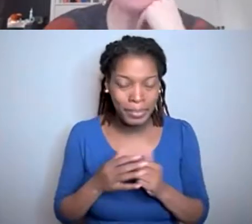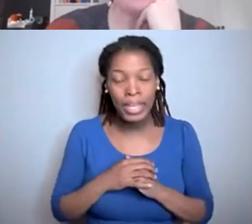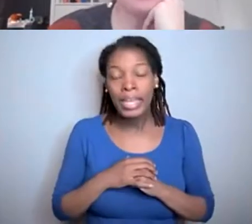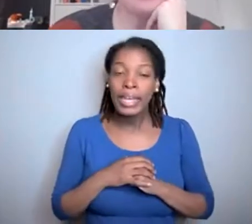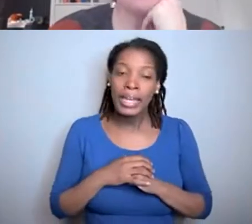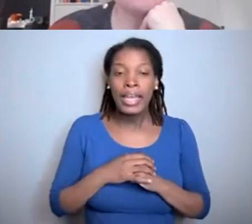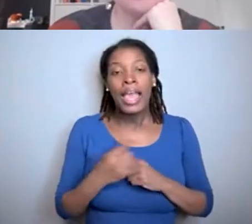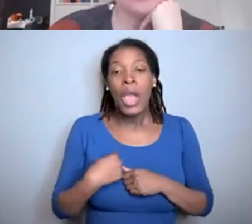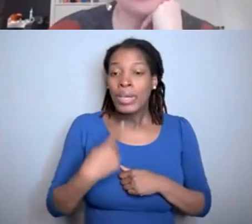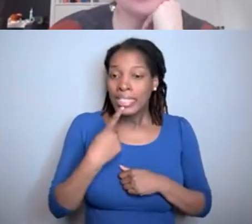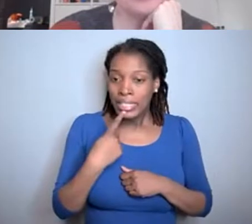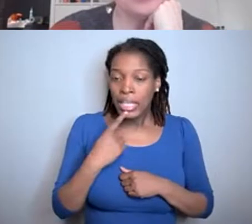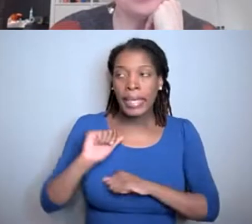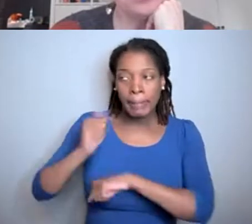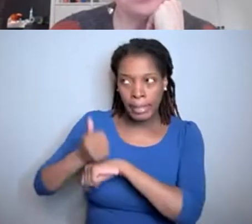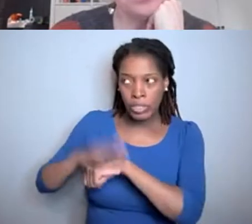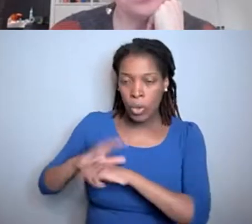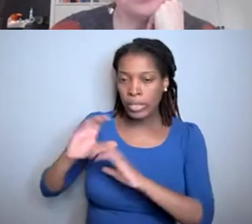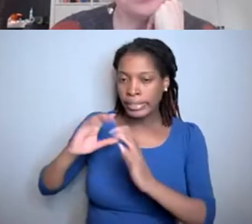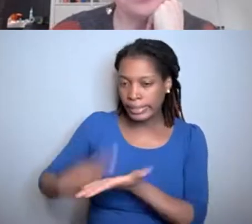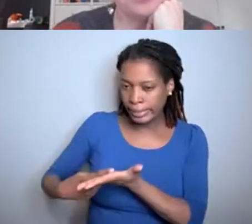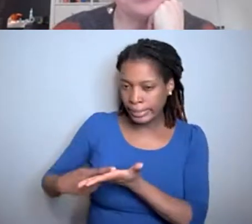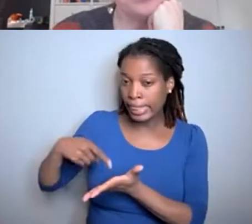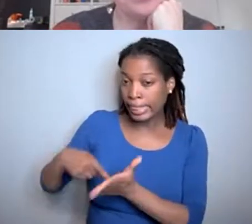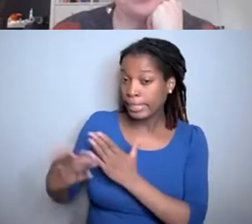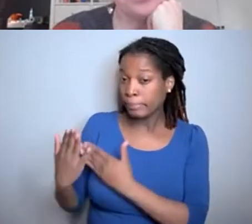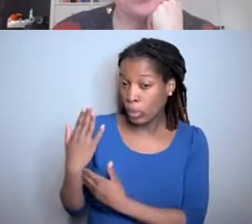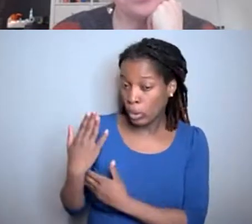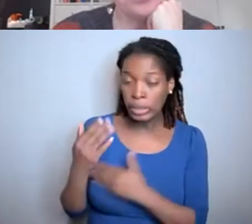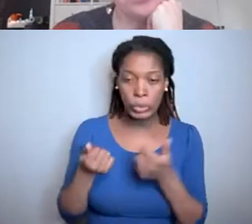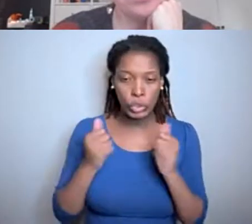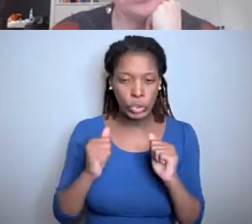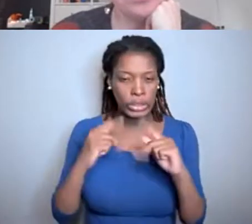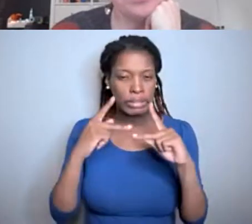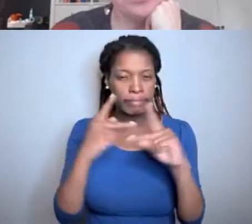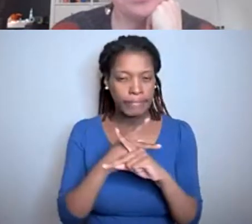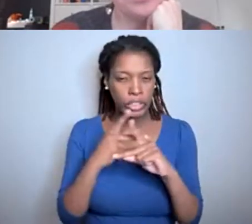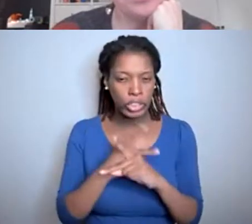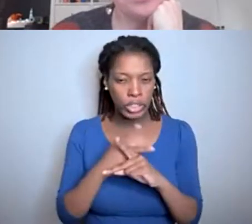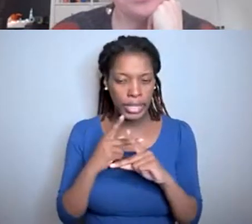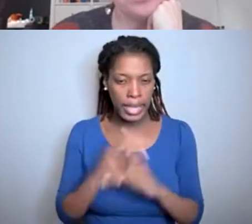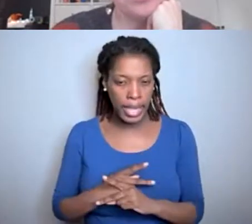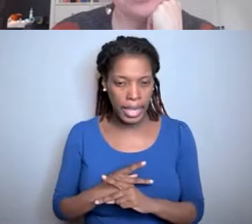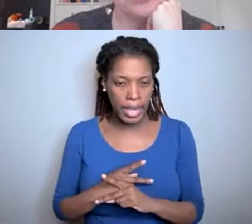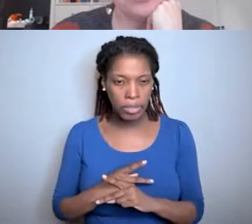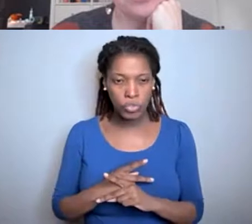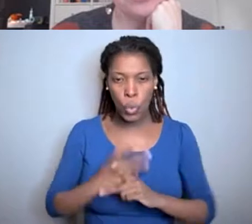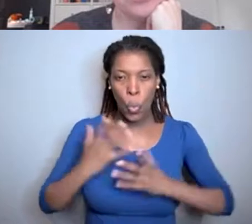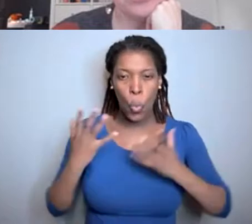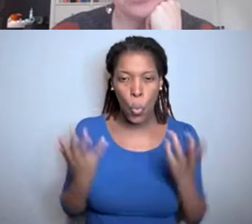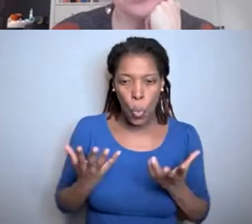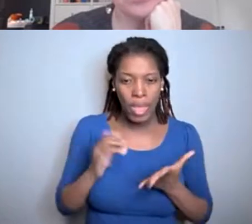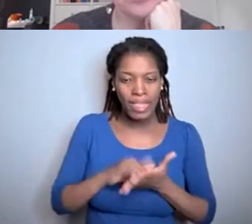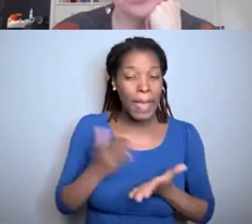according to our conversation this morning we are trying to figure out what um an engagement plan can look